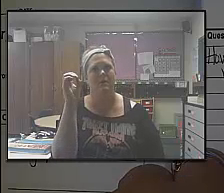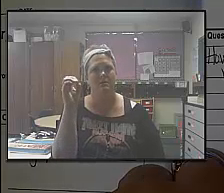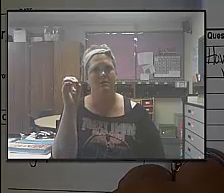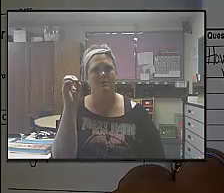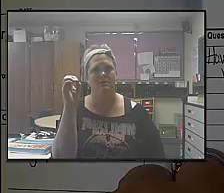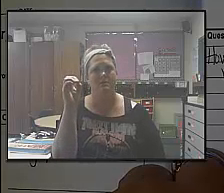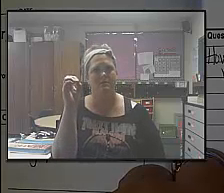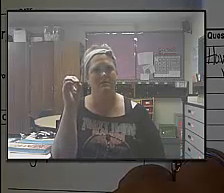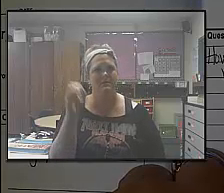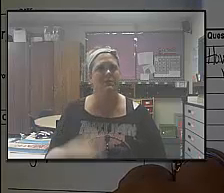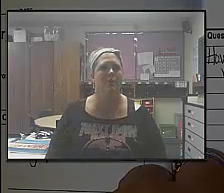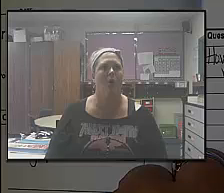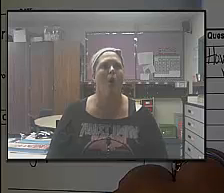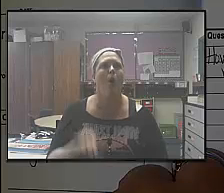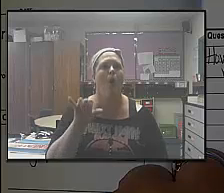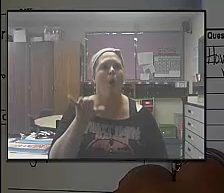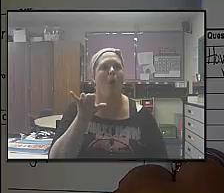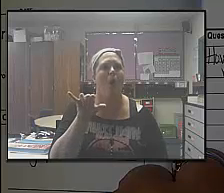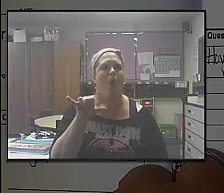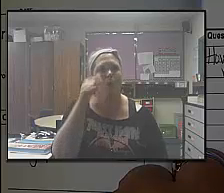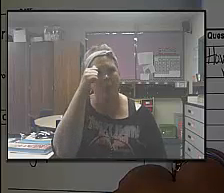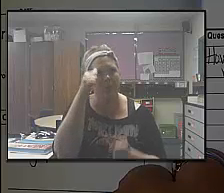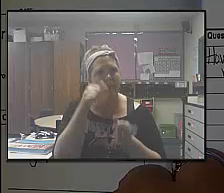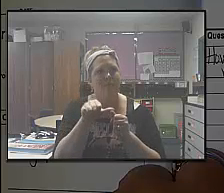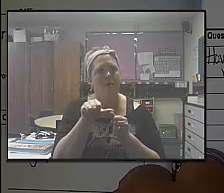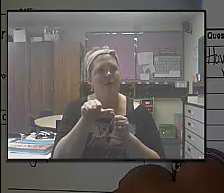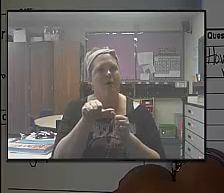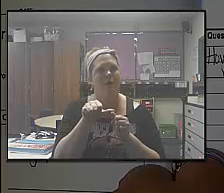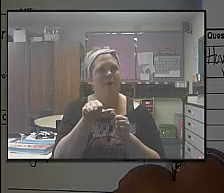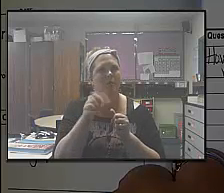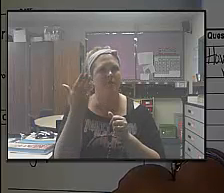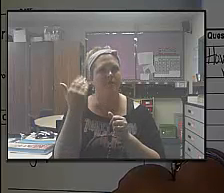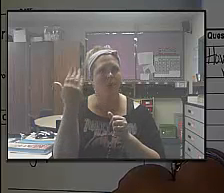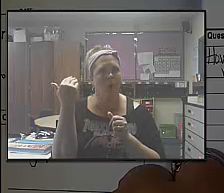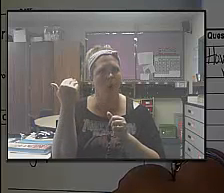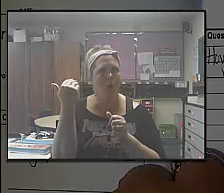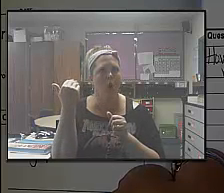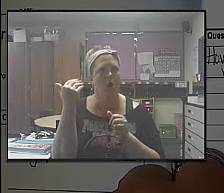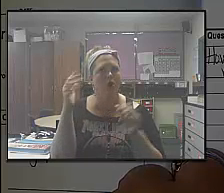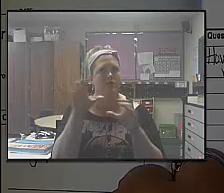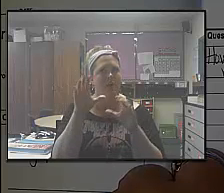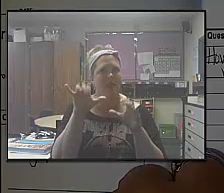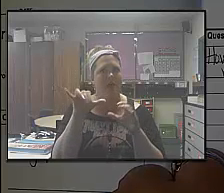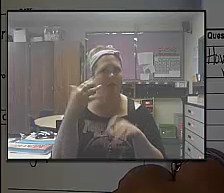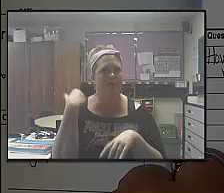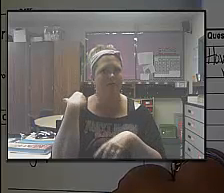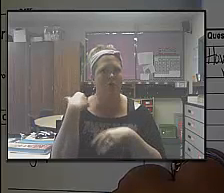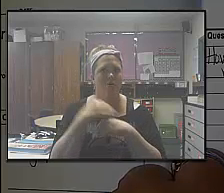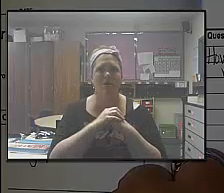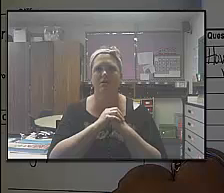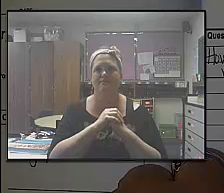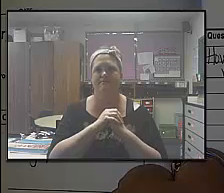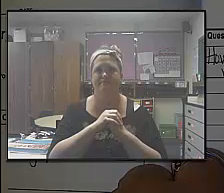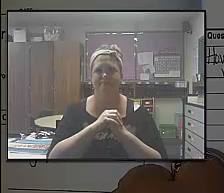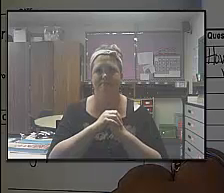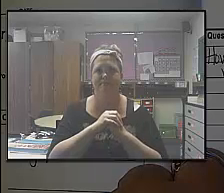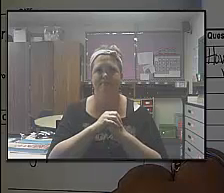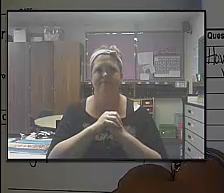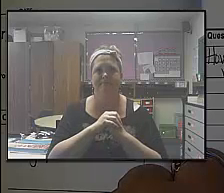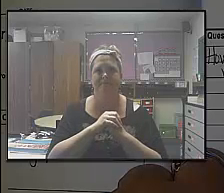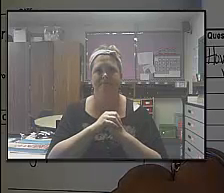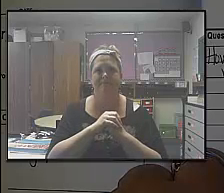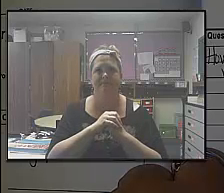in the notes that I gave you, and in the notes that you're taking. So there should be no question as to how you